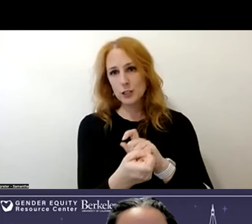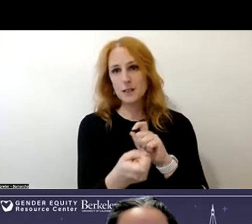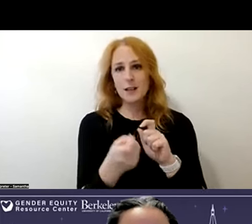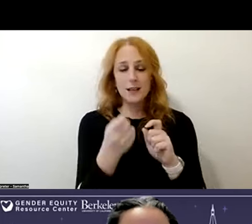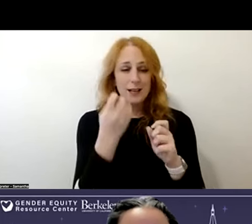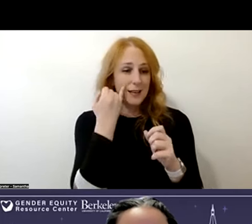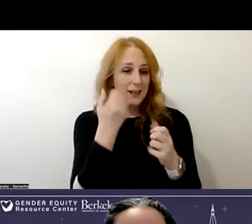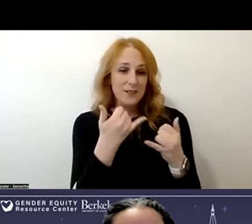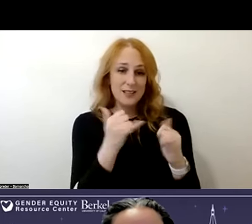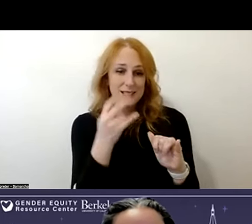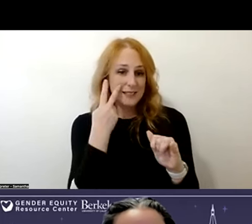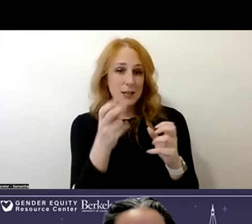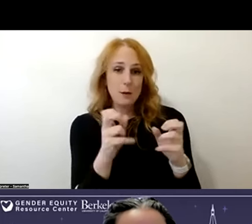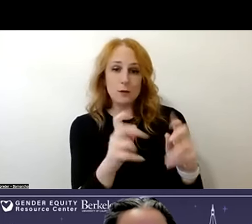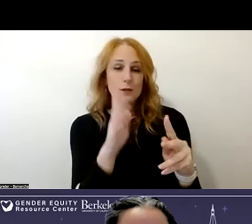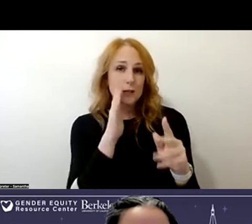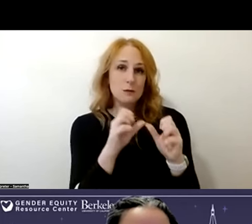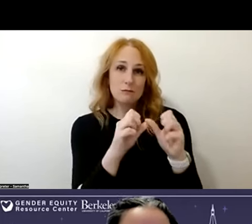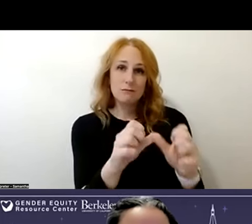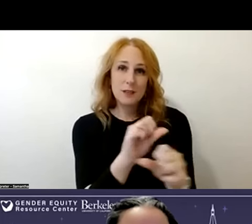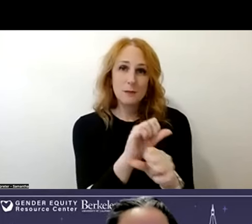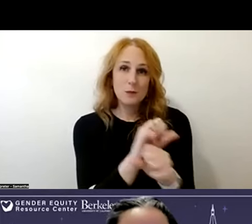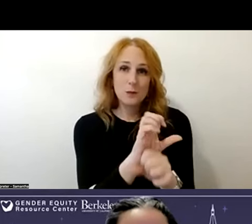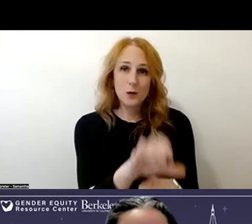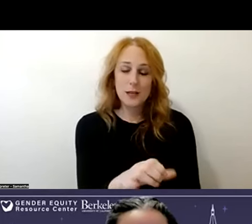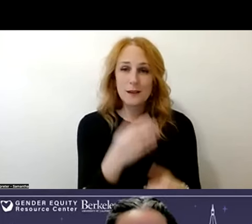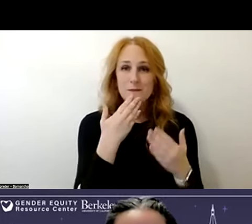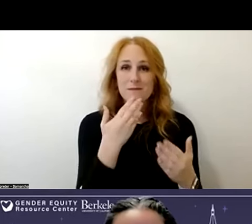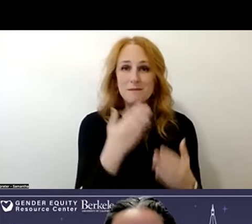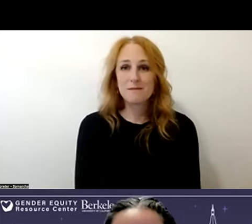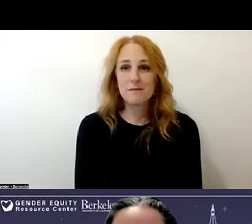this. So glad to be here with you all. Thank you.